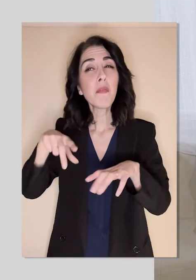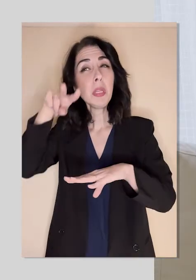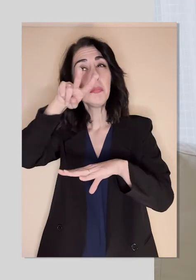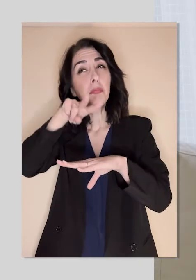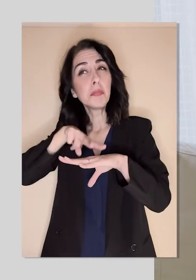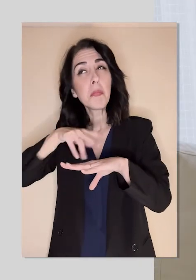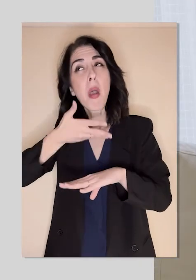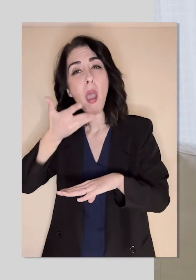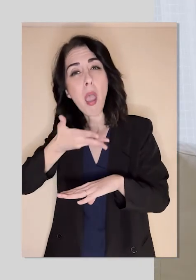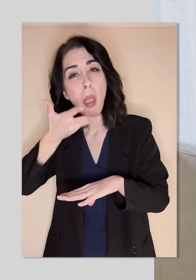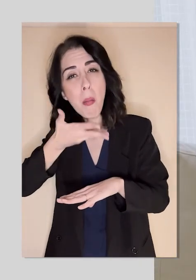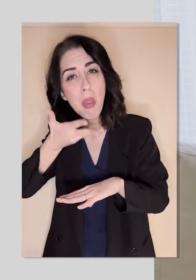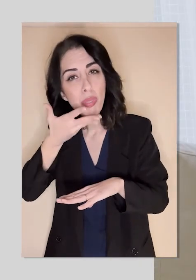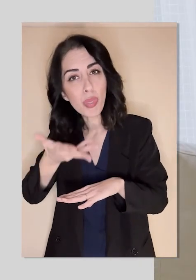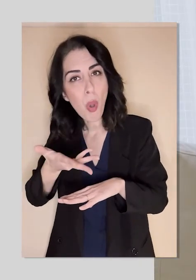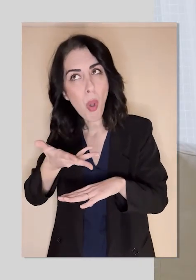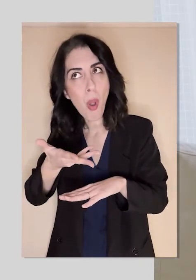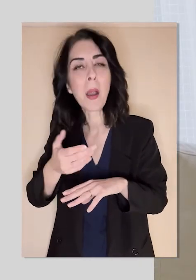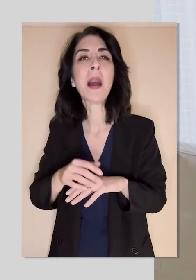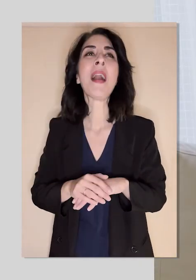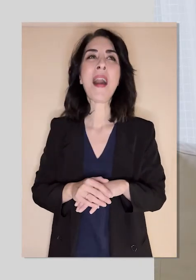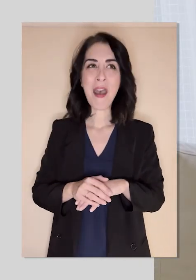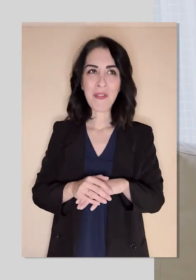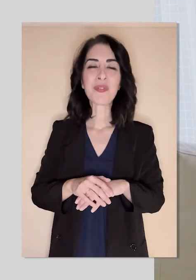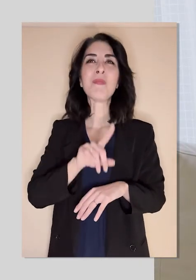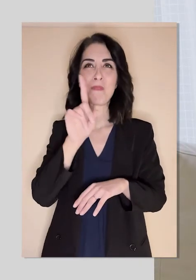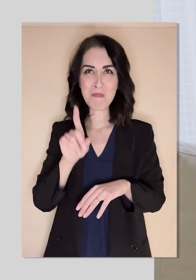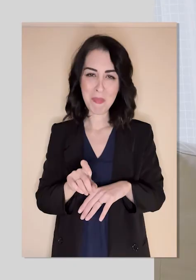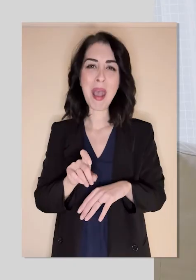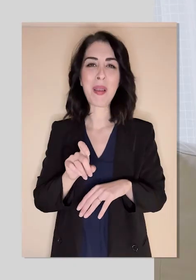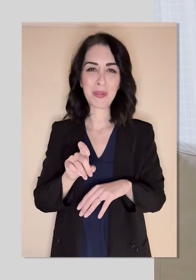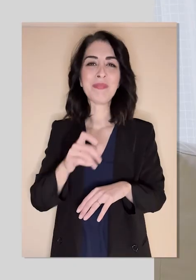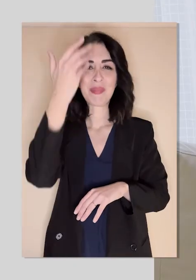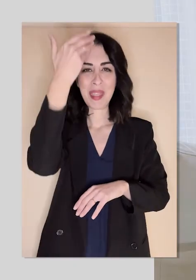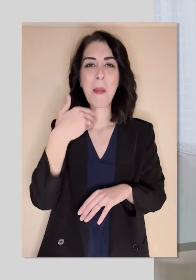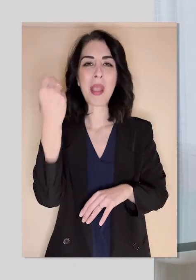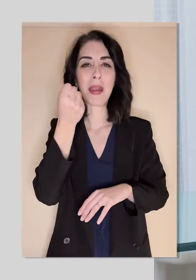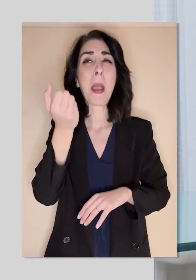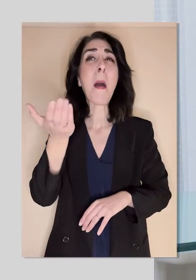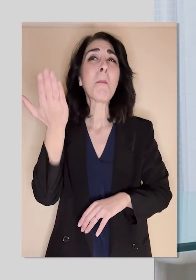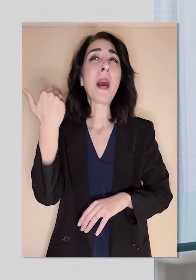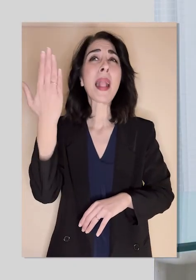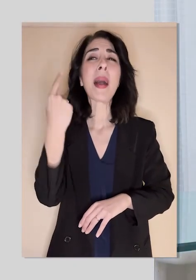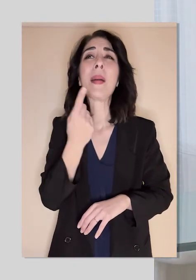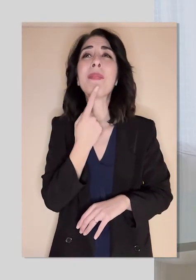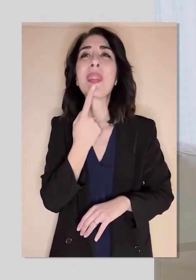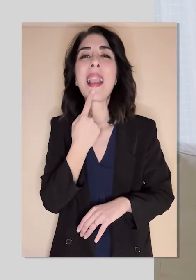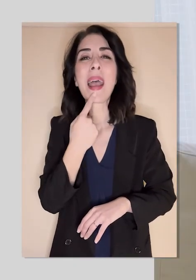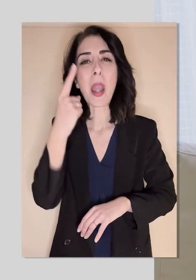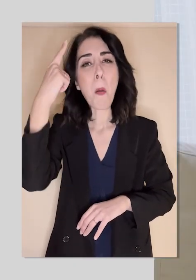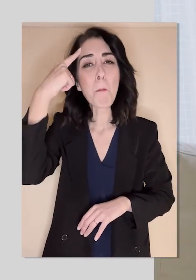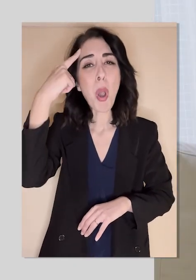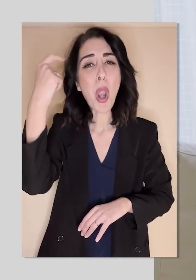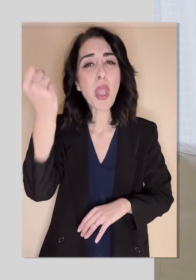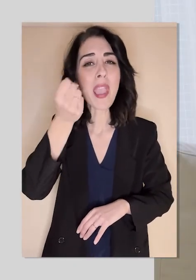Most likely it was migraine. A sick headache. So most likely it's migraine. And you can't always get that history from somebody. Somebody